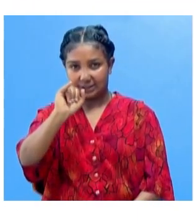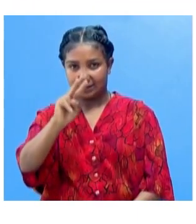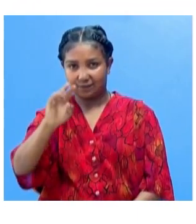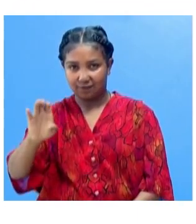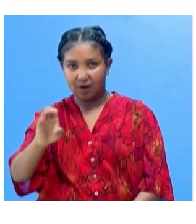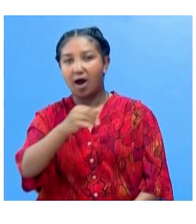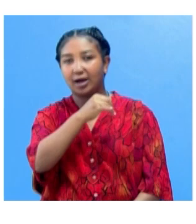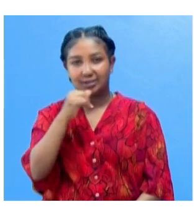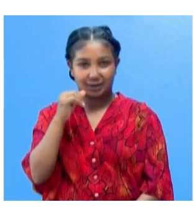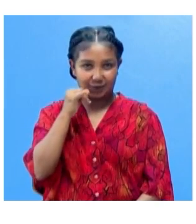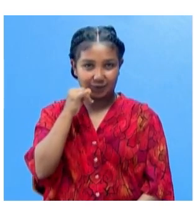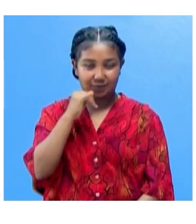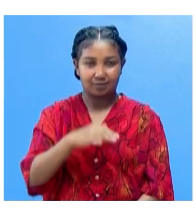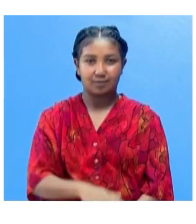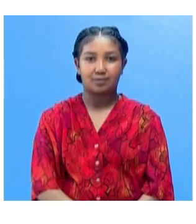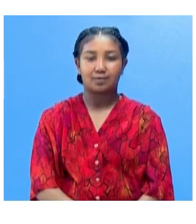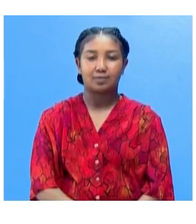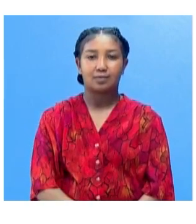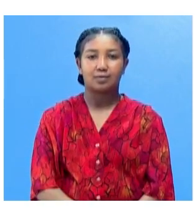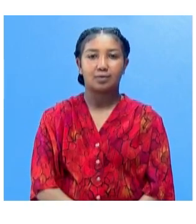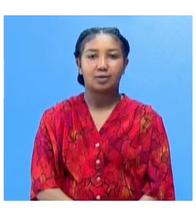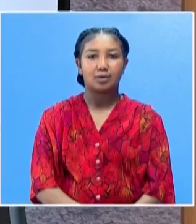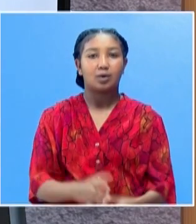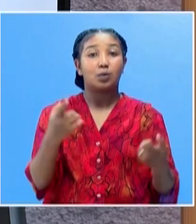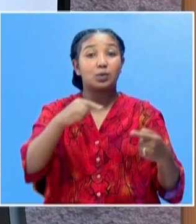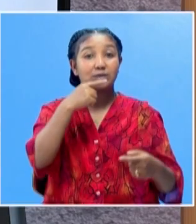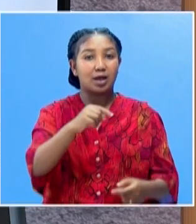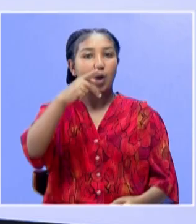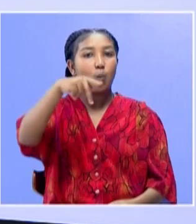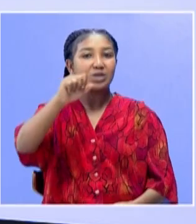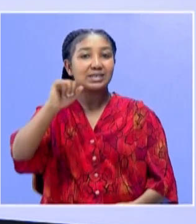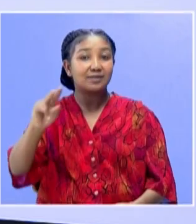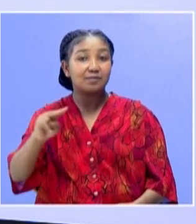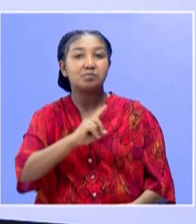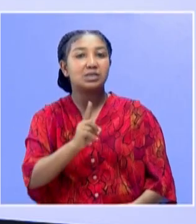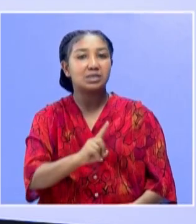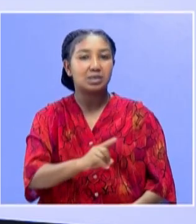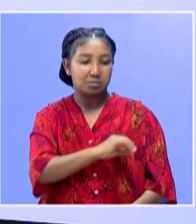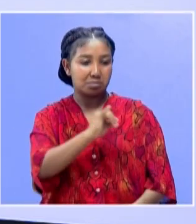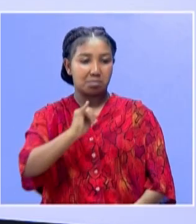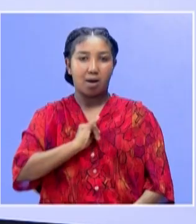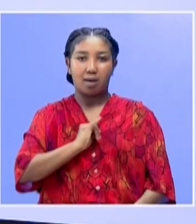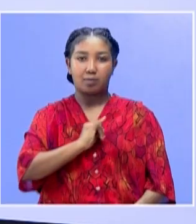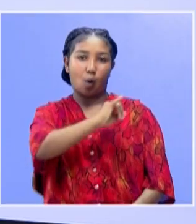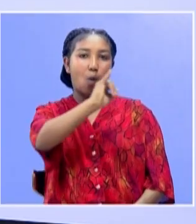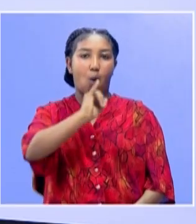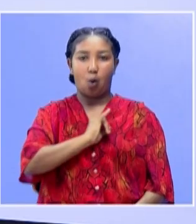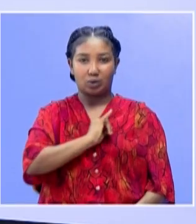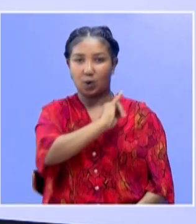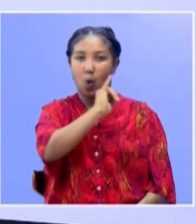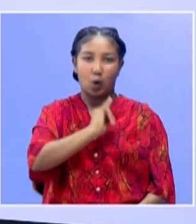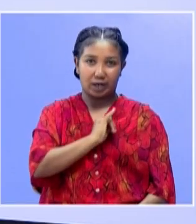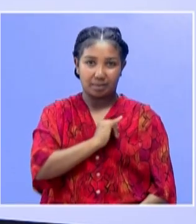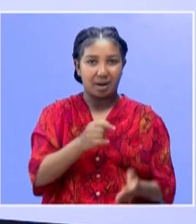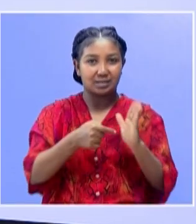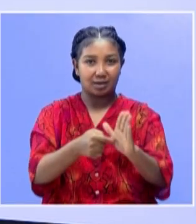adjectives. All right? When we say possessive, to possess something means to own something